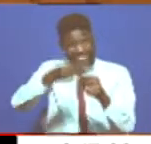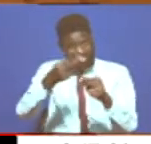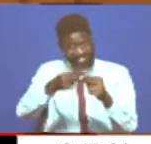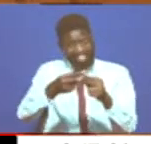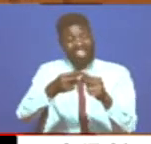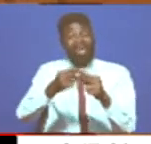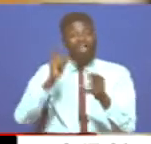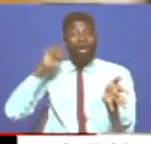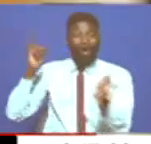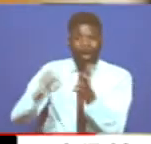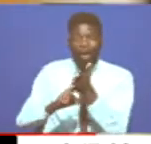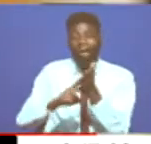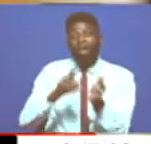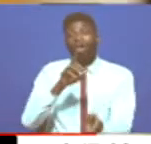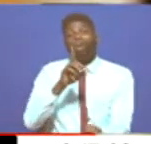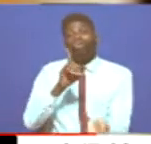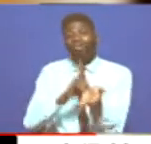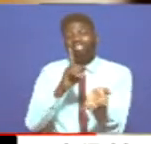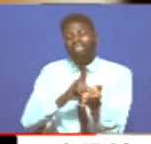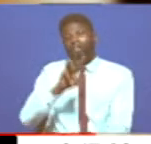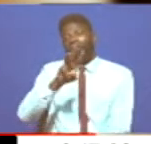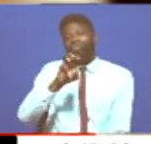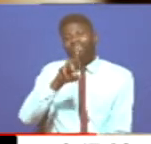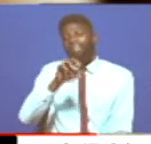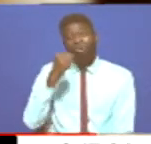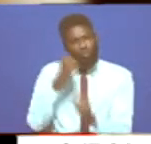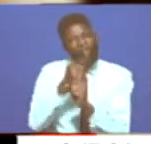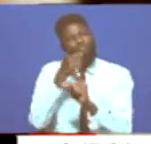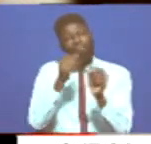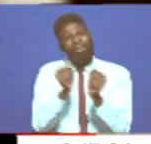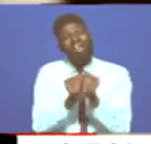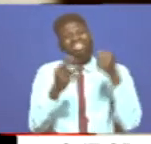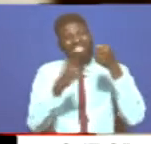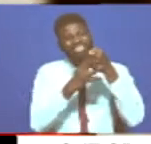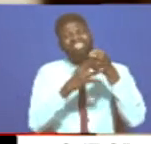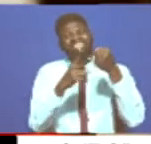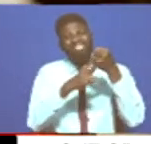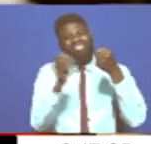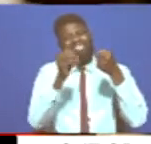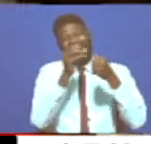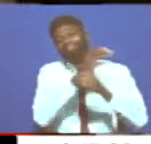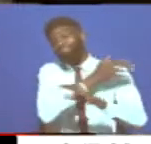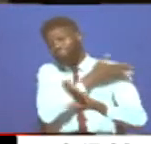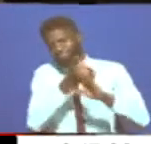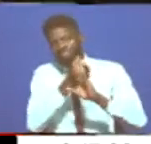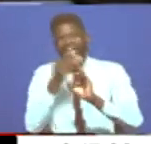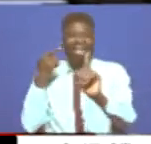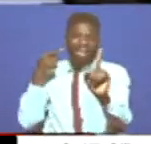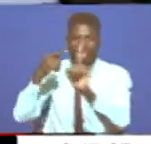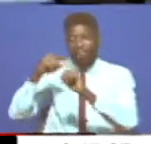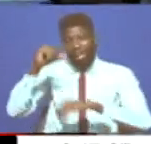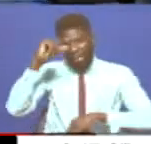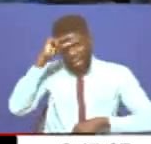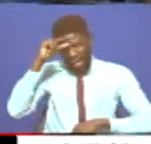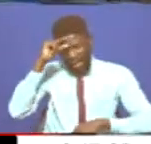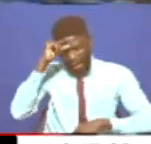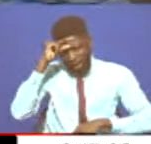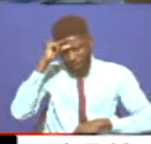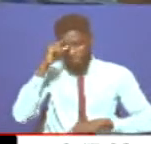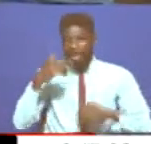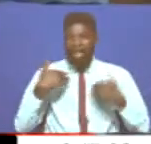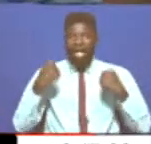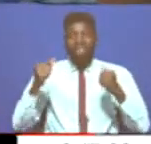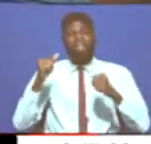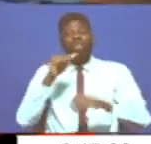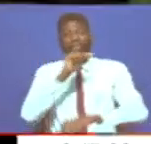Dr. Were's tireless work since the 1970s in promoting trust between governments, health authorities